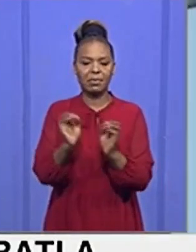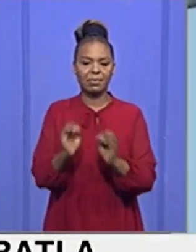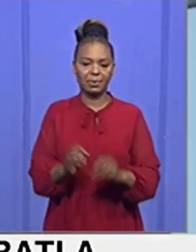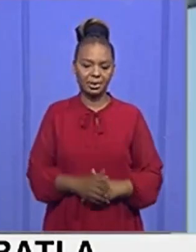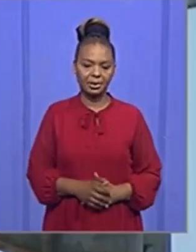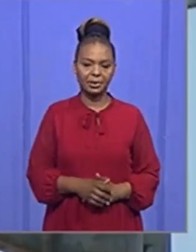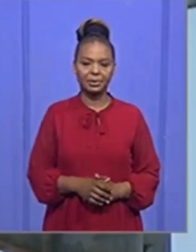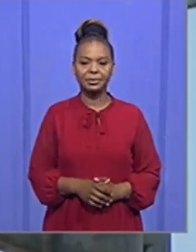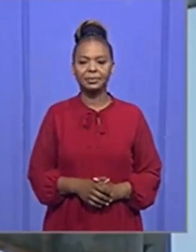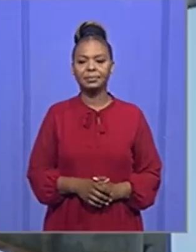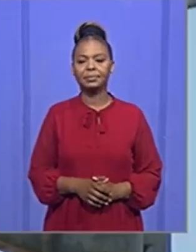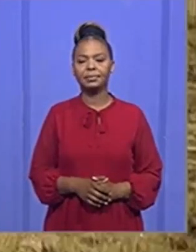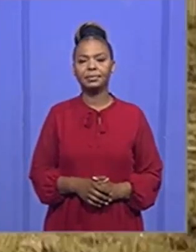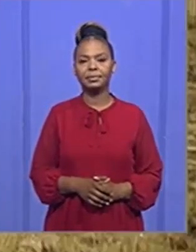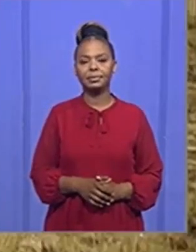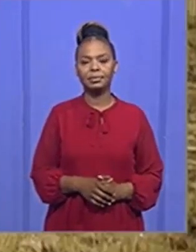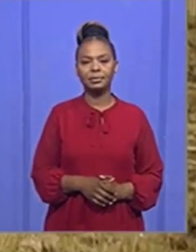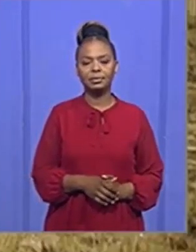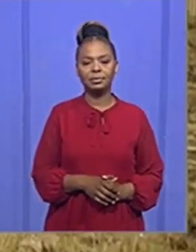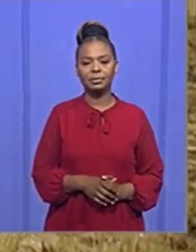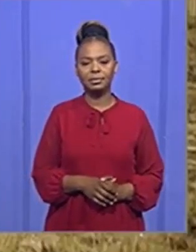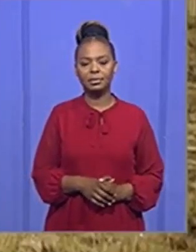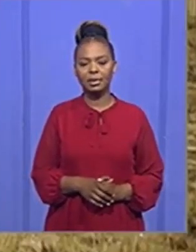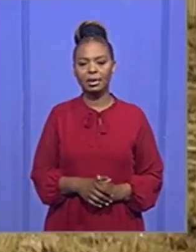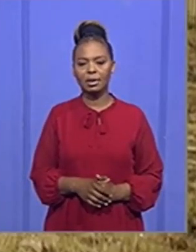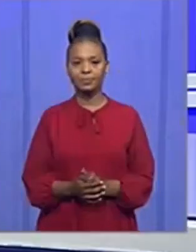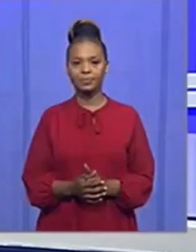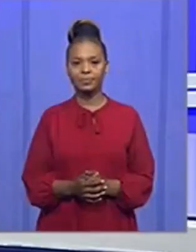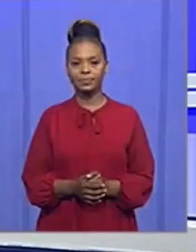Stimo, SABC News, Soshanguve.